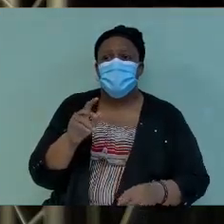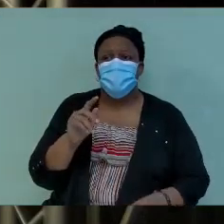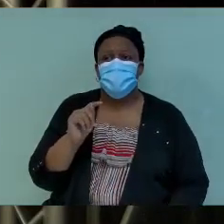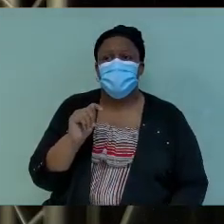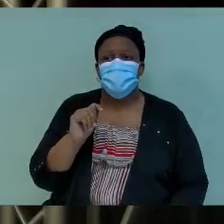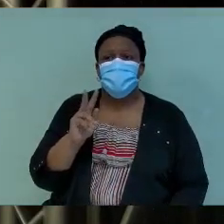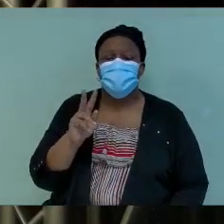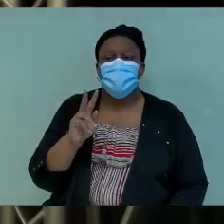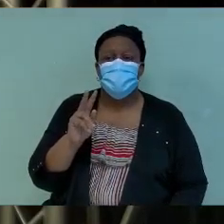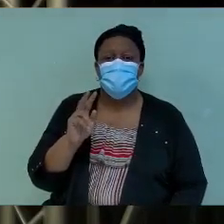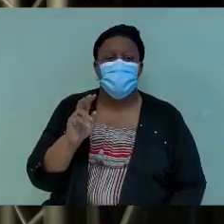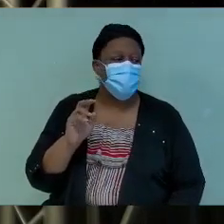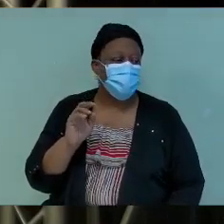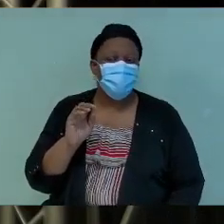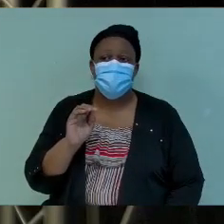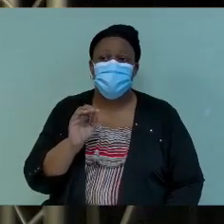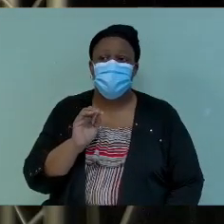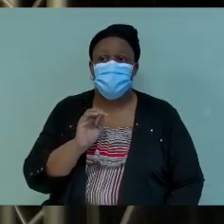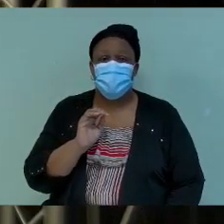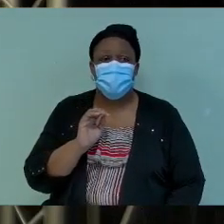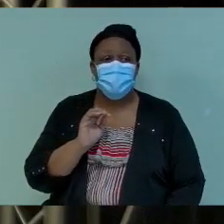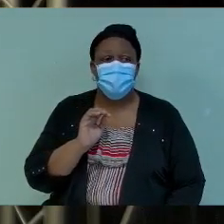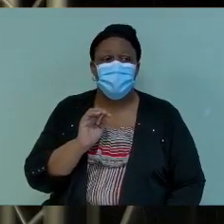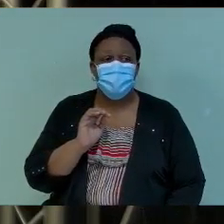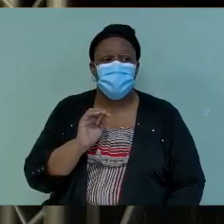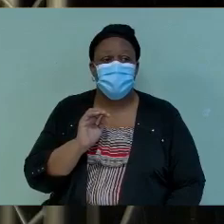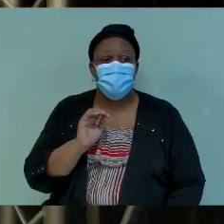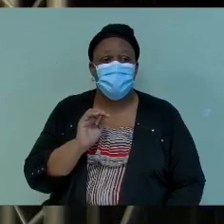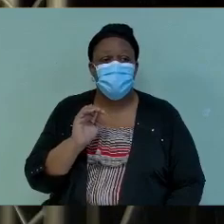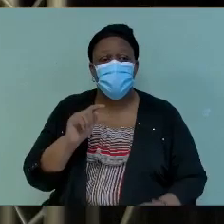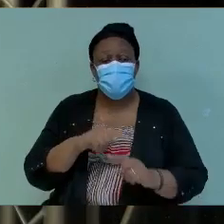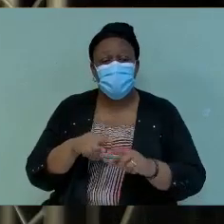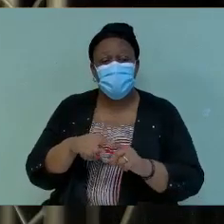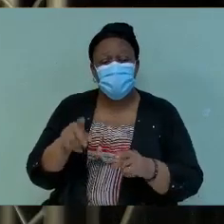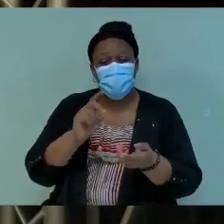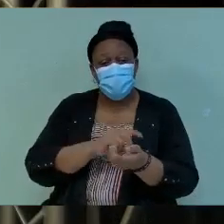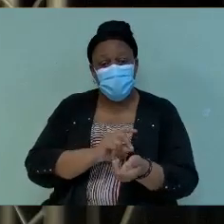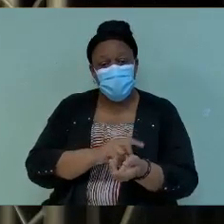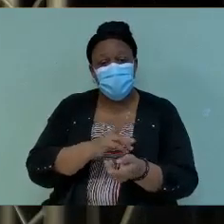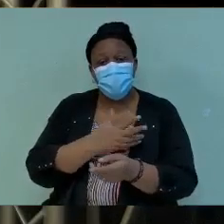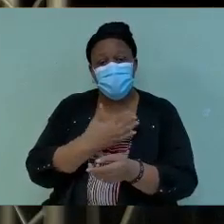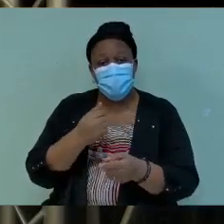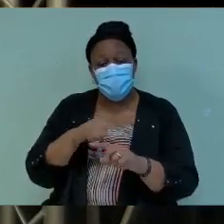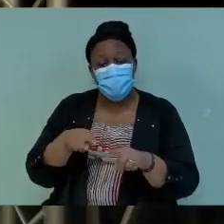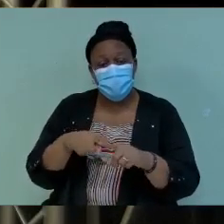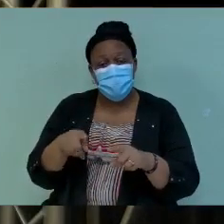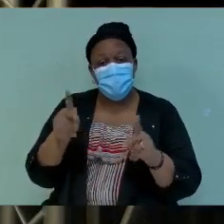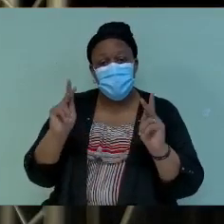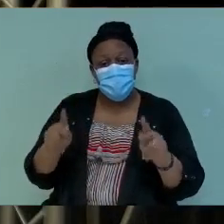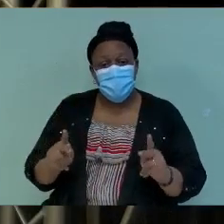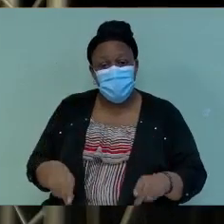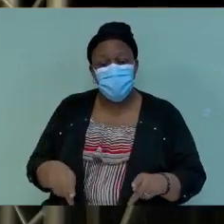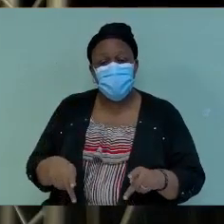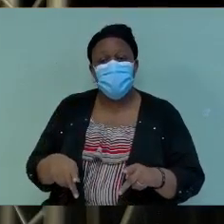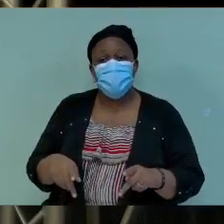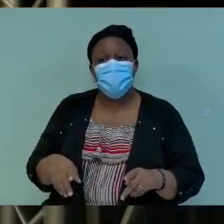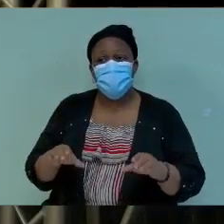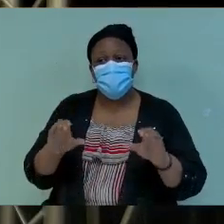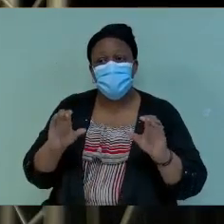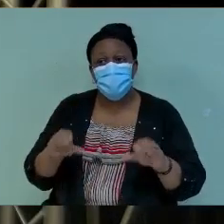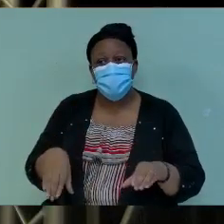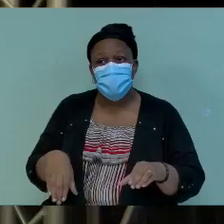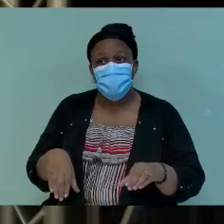Reducing Stigma by Mr. Davin Francis, and Managing Stress by Ms.